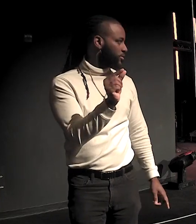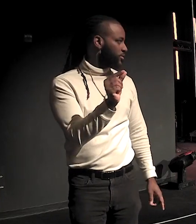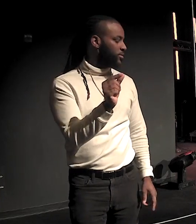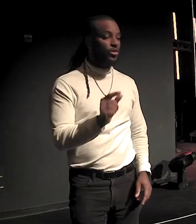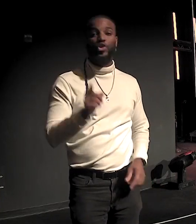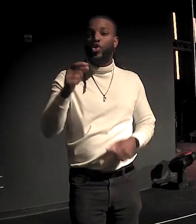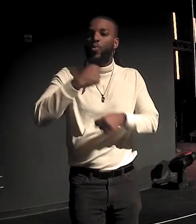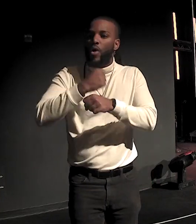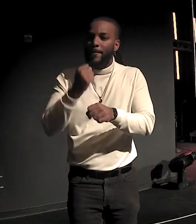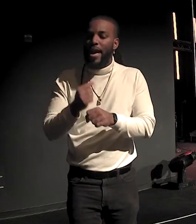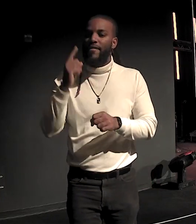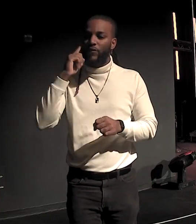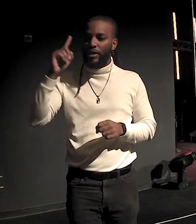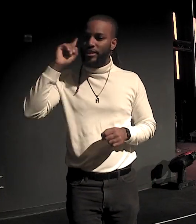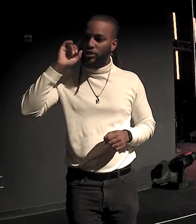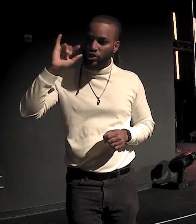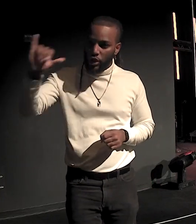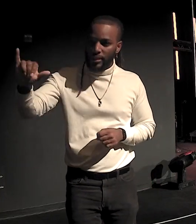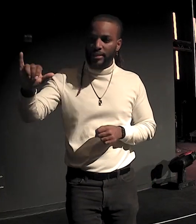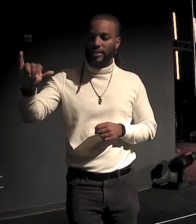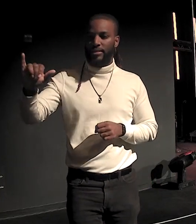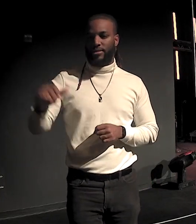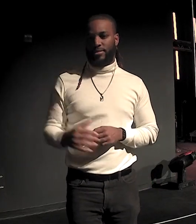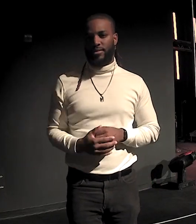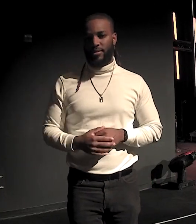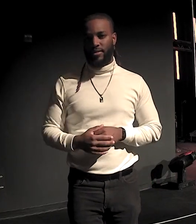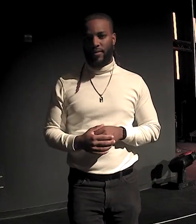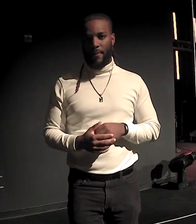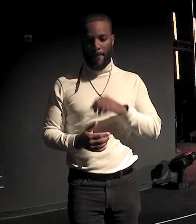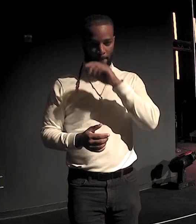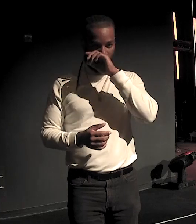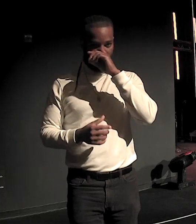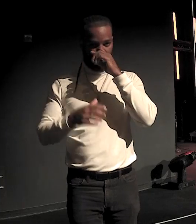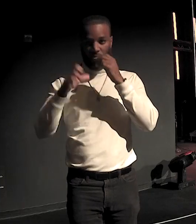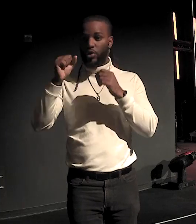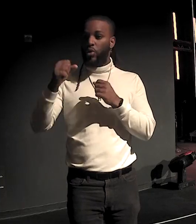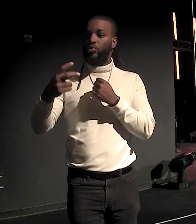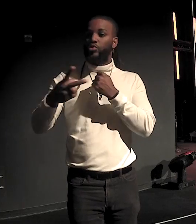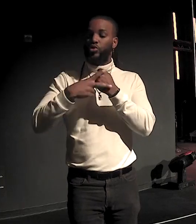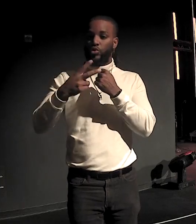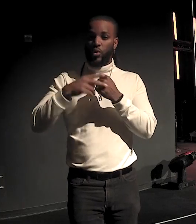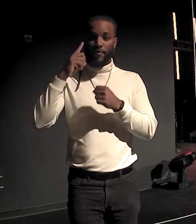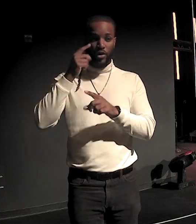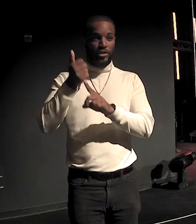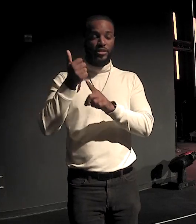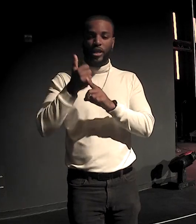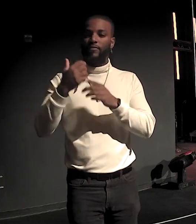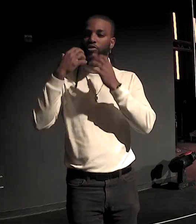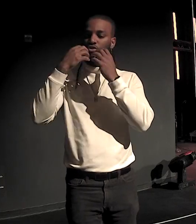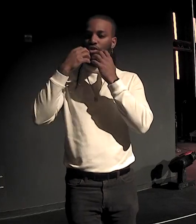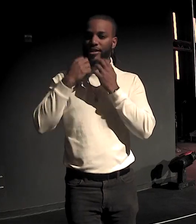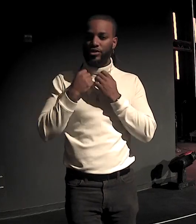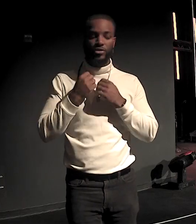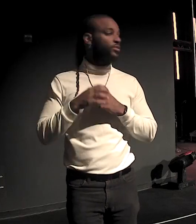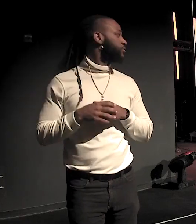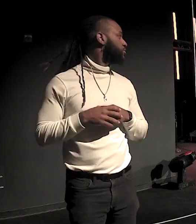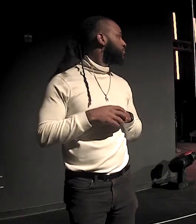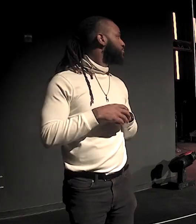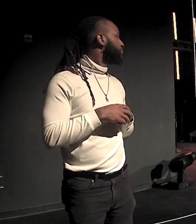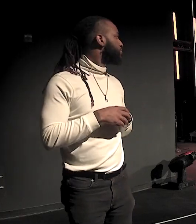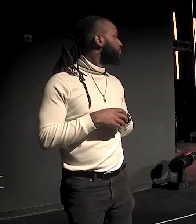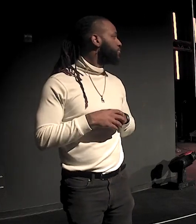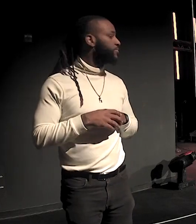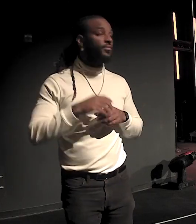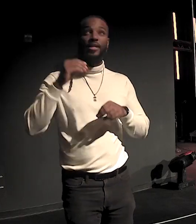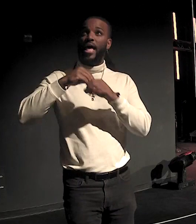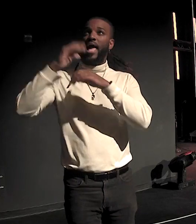were made for eternity to come. So store up for yourselves treasures